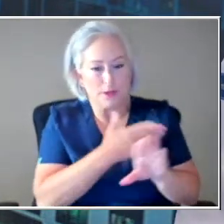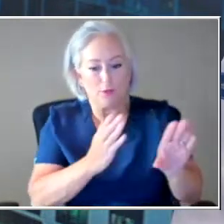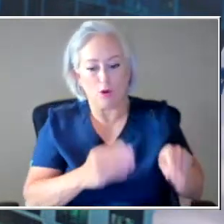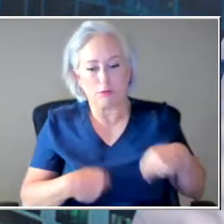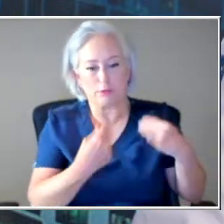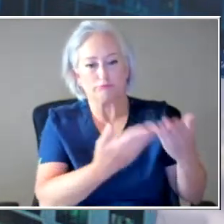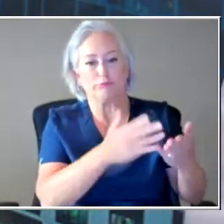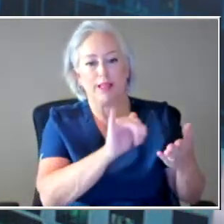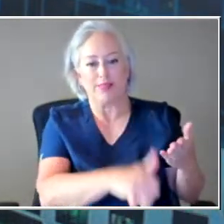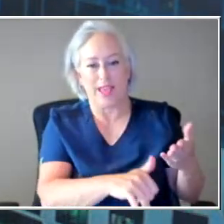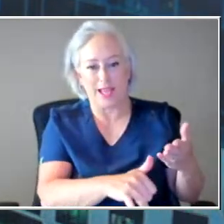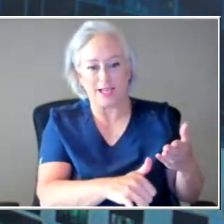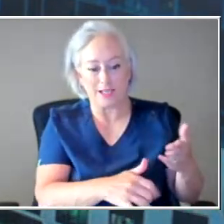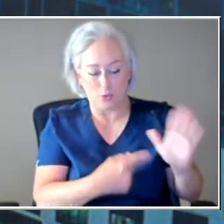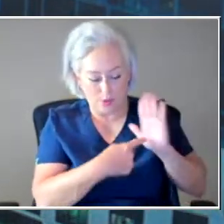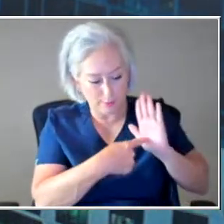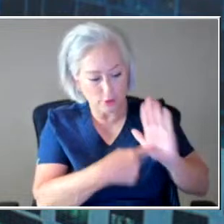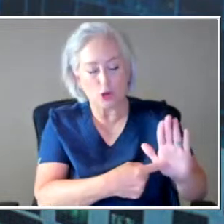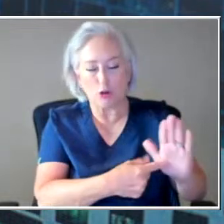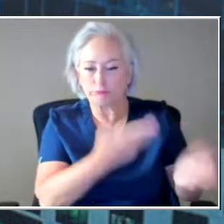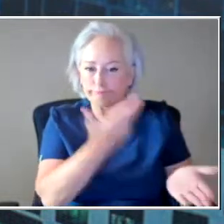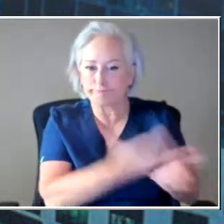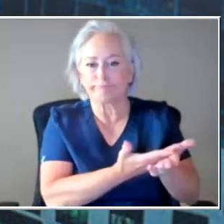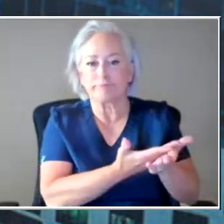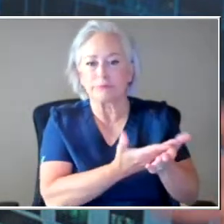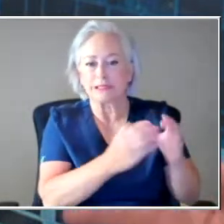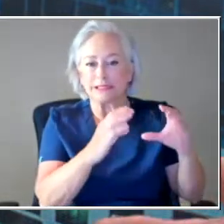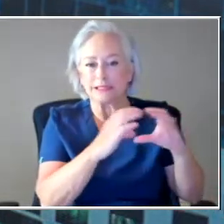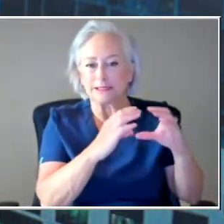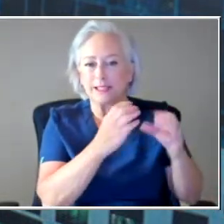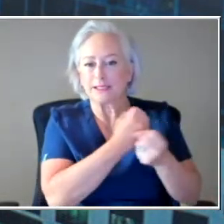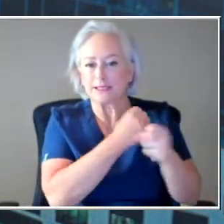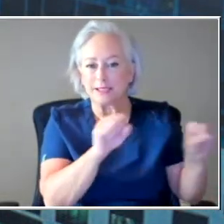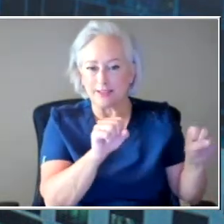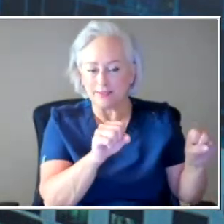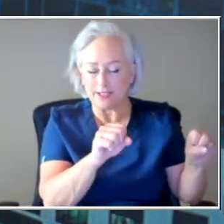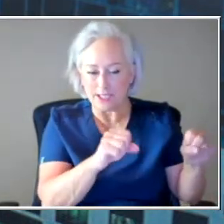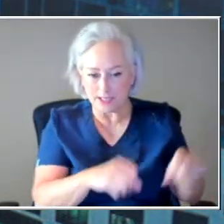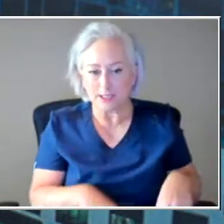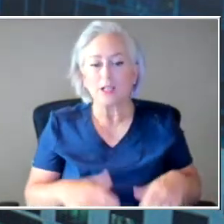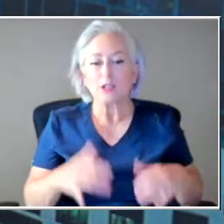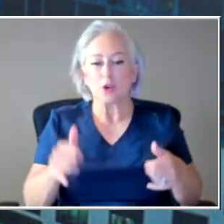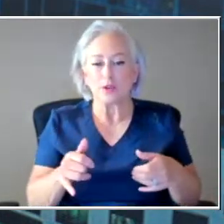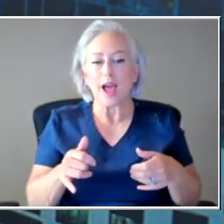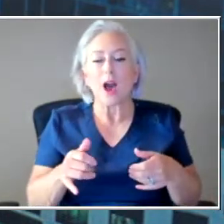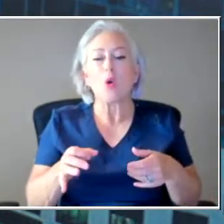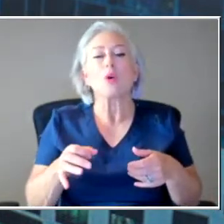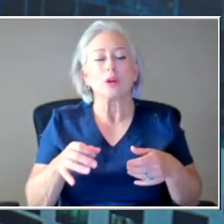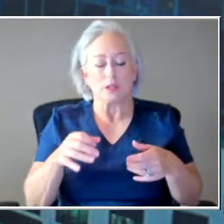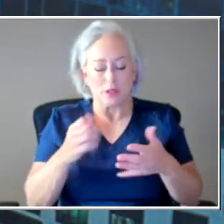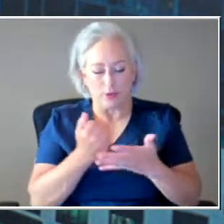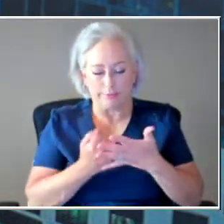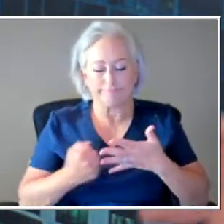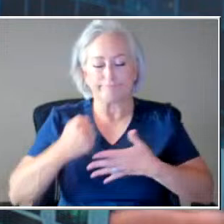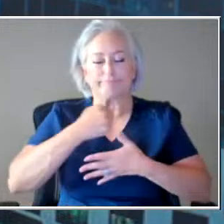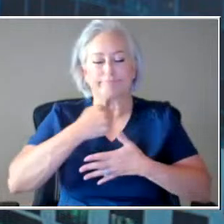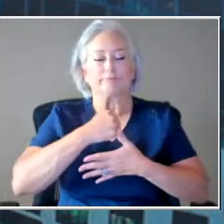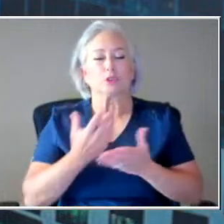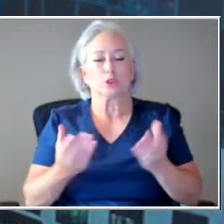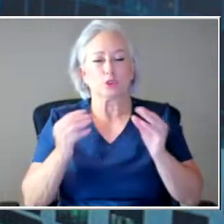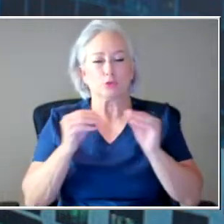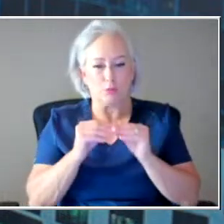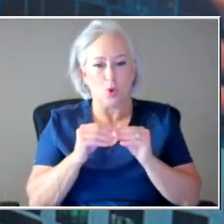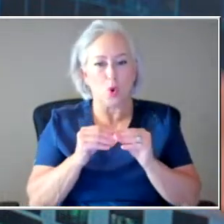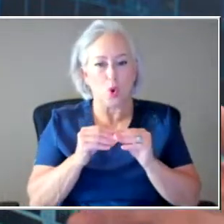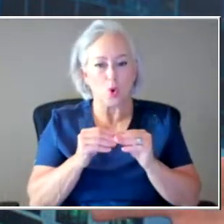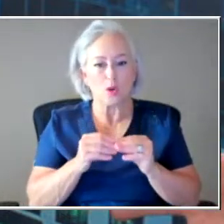very effective. So now we're moving it up in earlier lines of therapy. Dr. Shanae is overseeing several clinical trials that we have in doing just